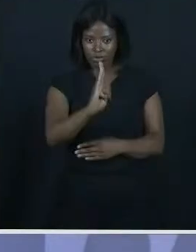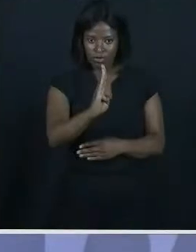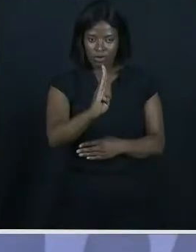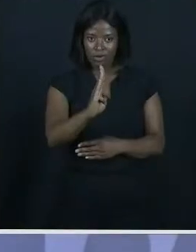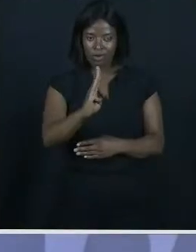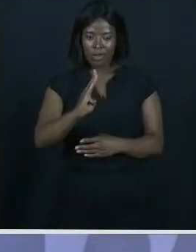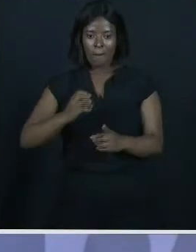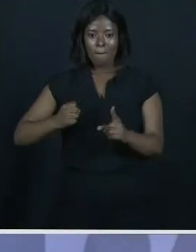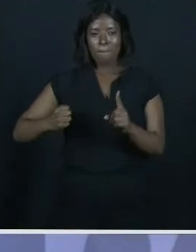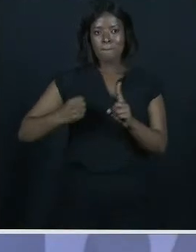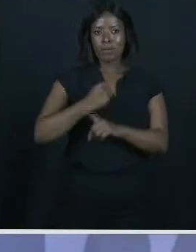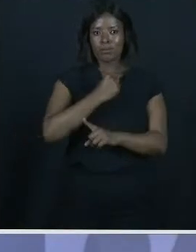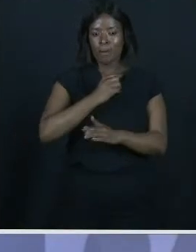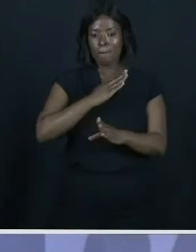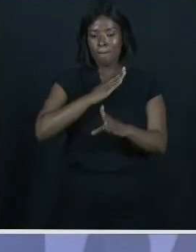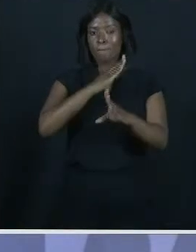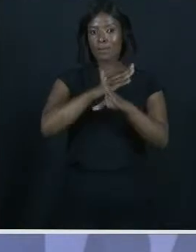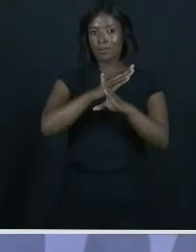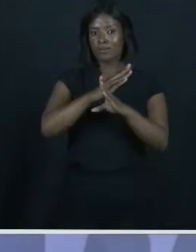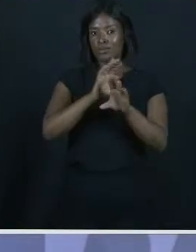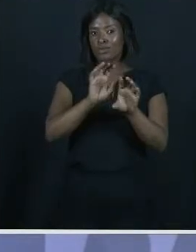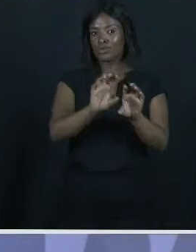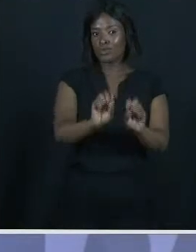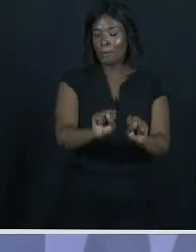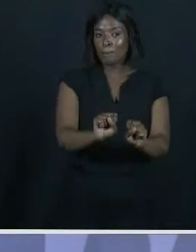defeat gender-based violence